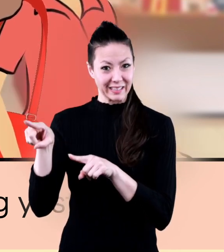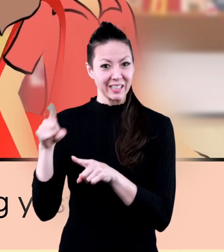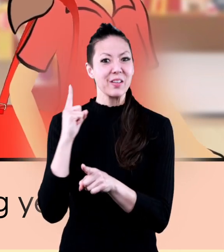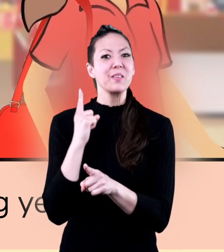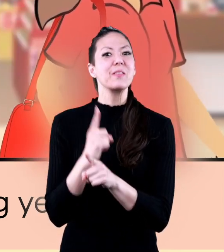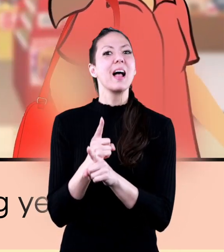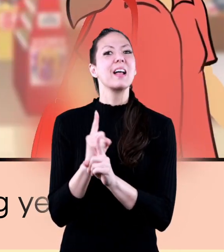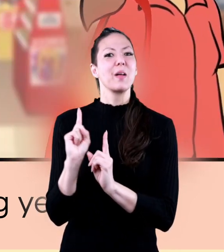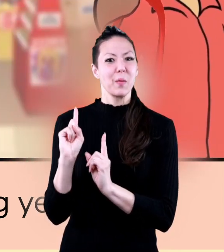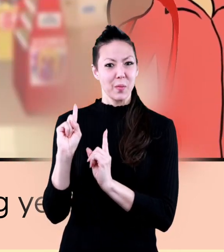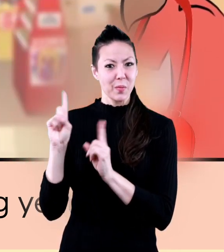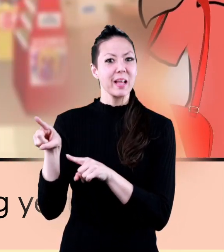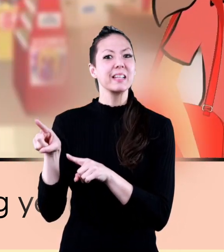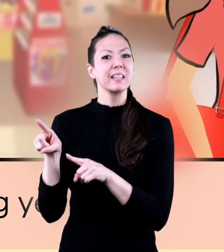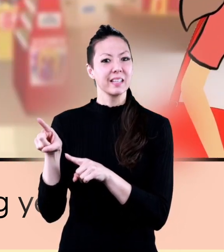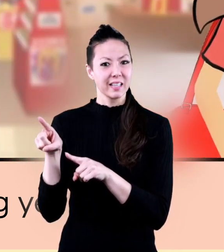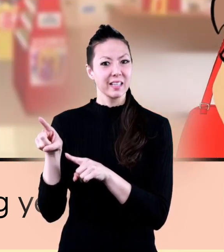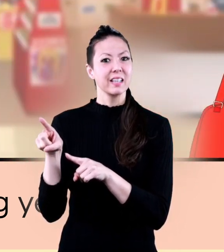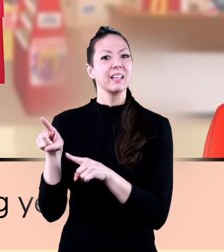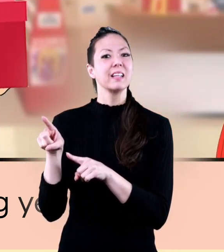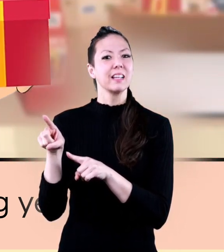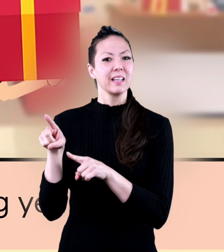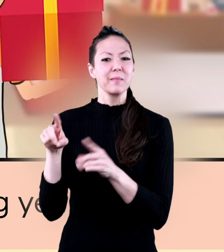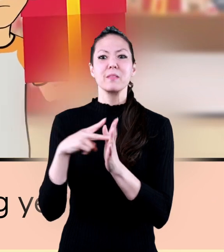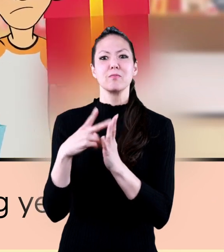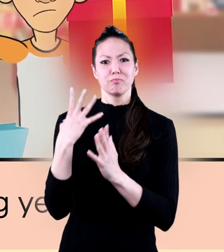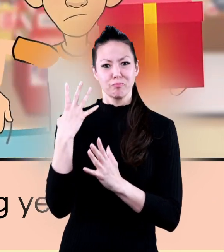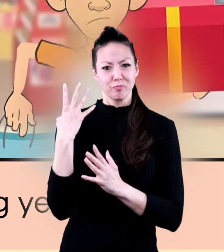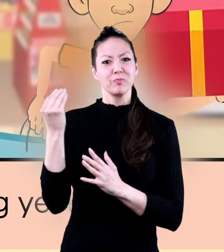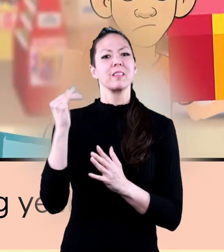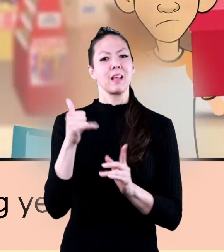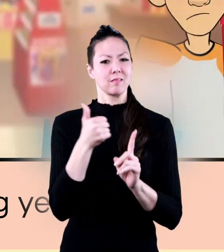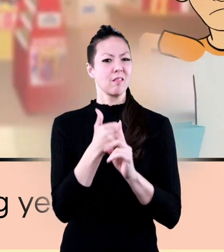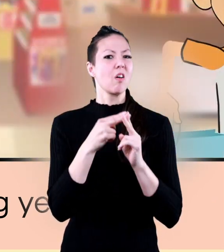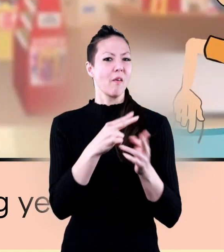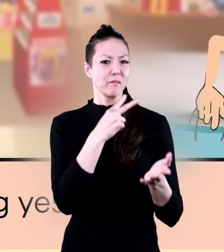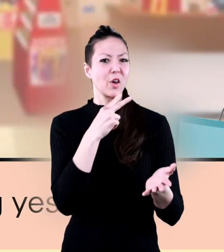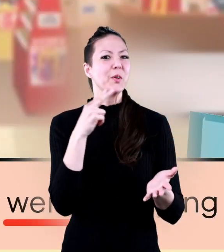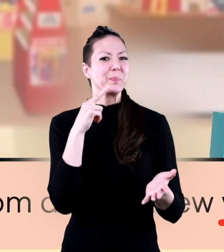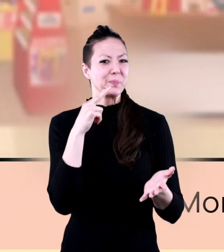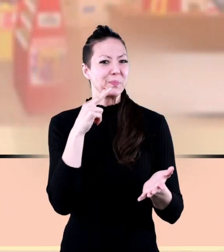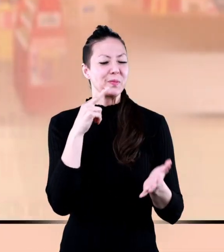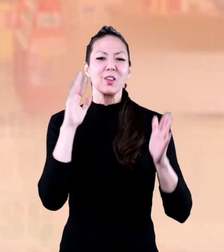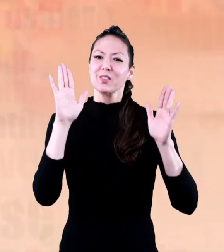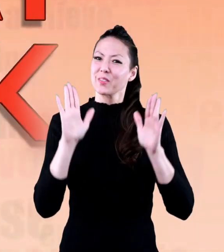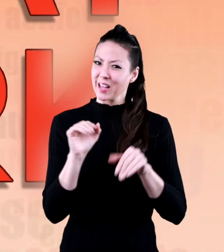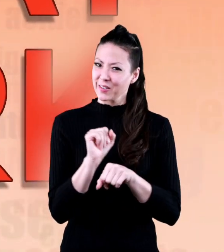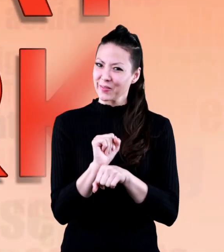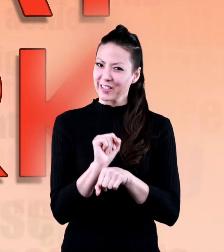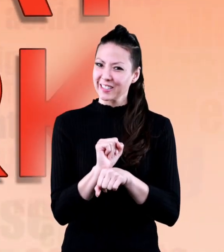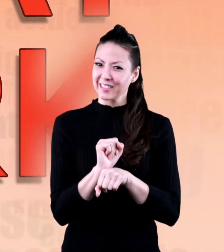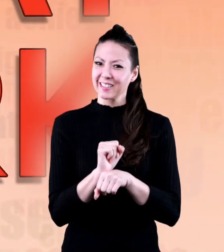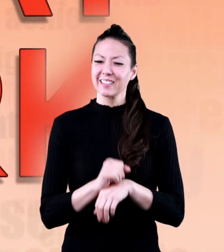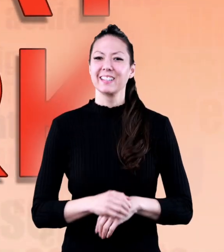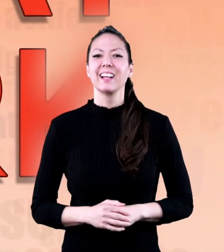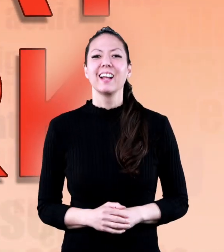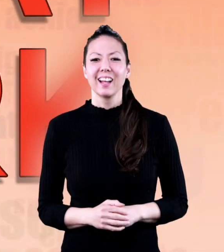right. They went. That means that went is the verb. Great